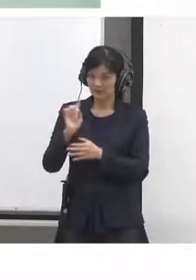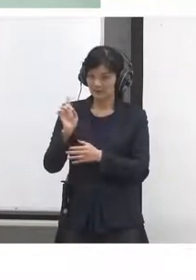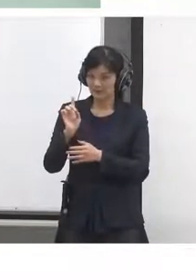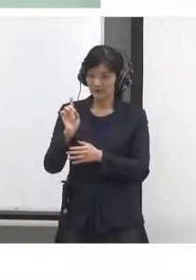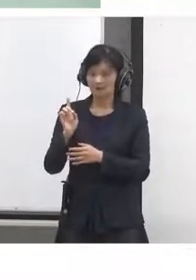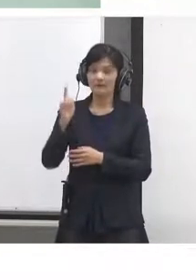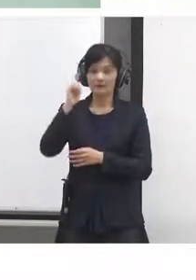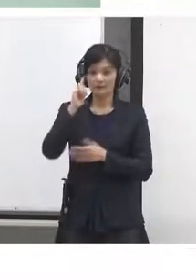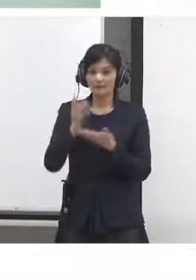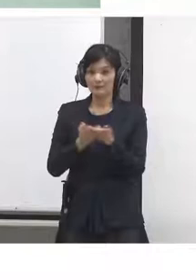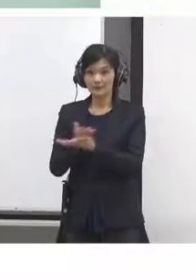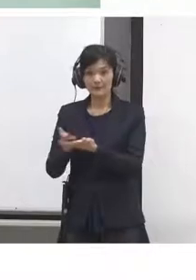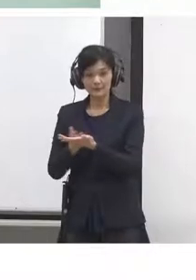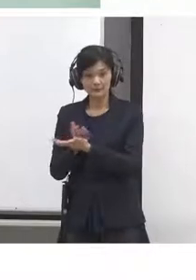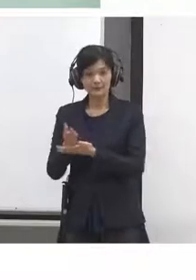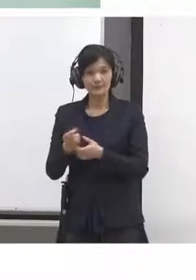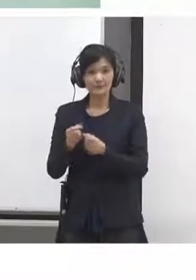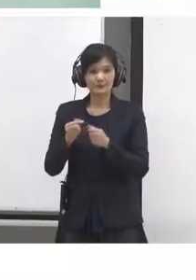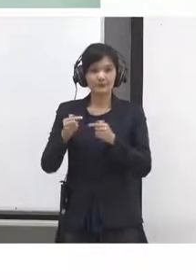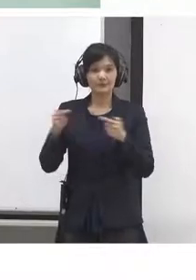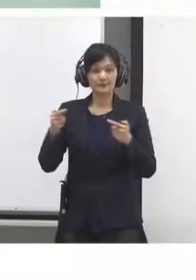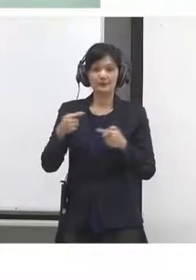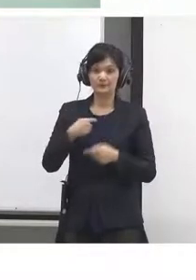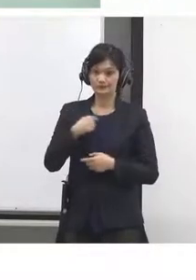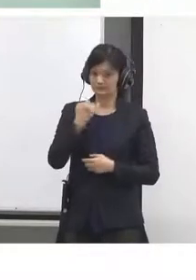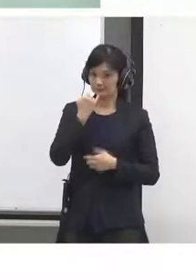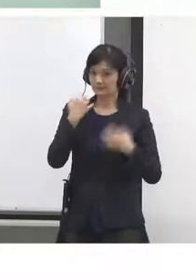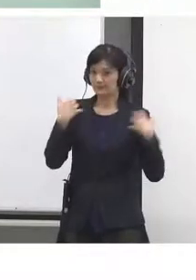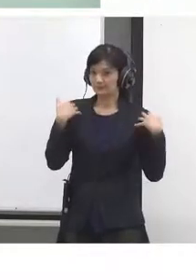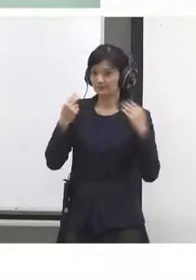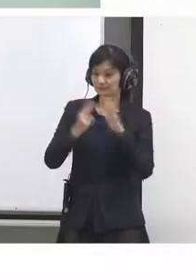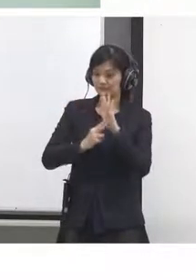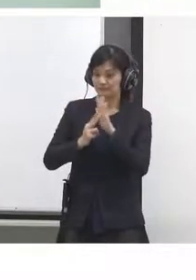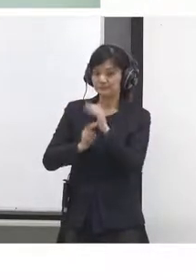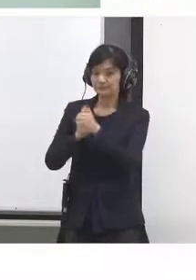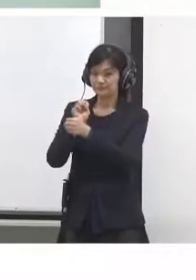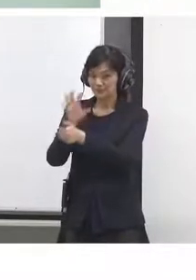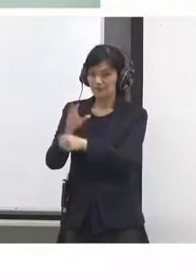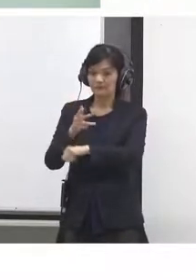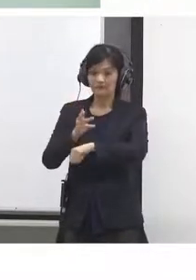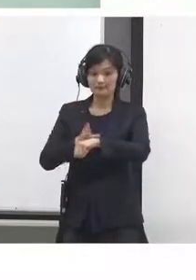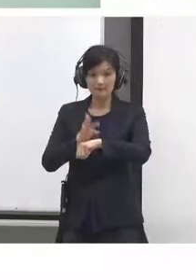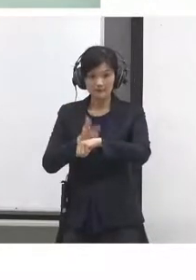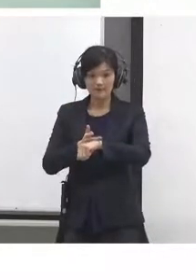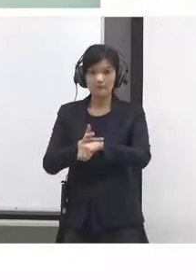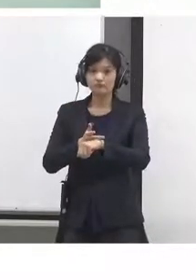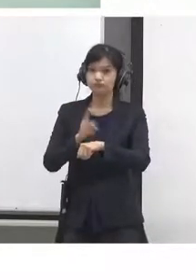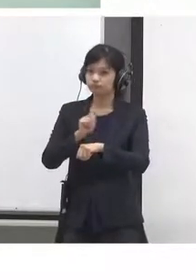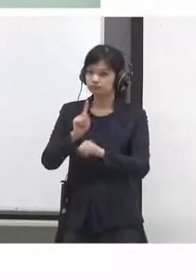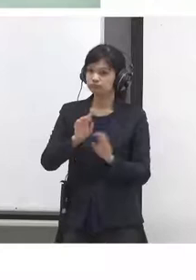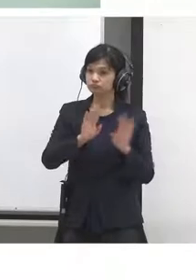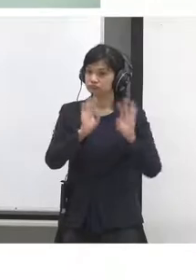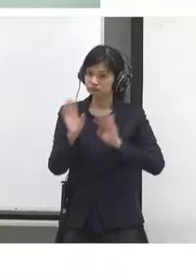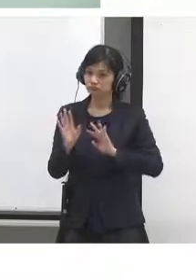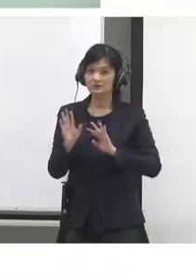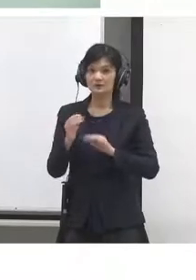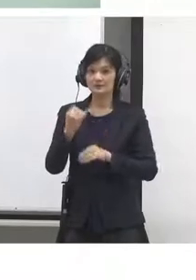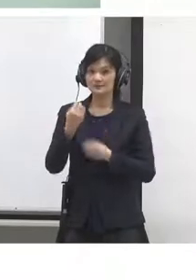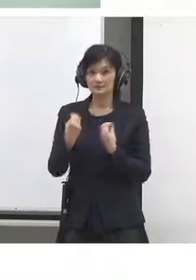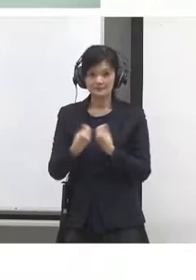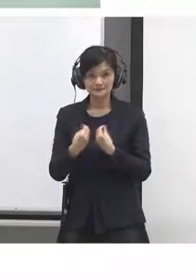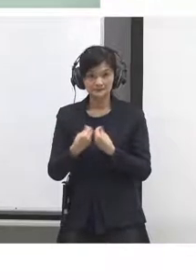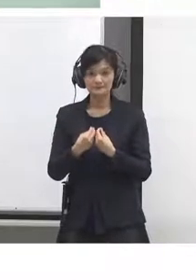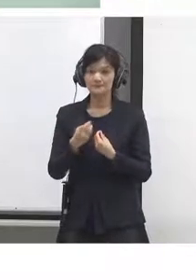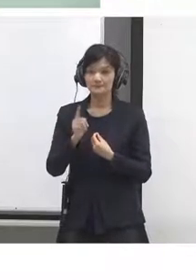how the technology is important by using their language. So that